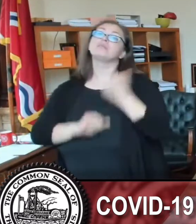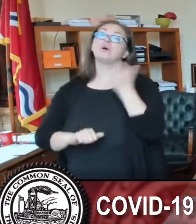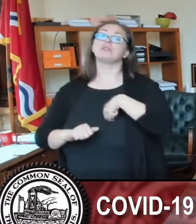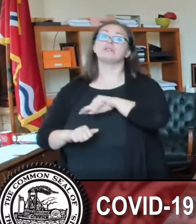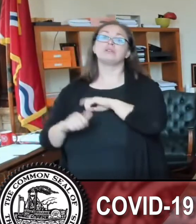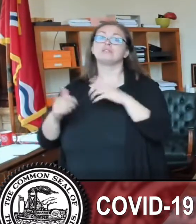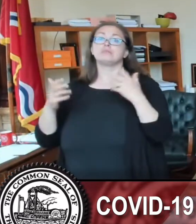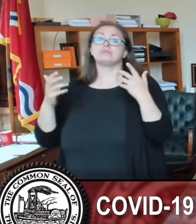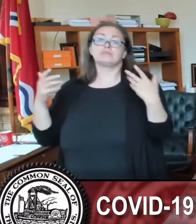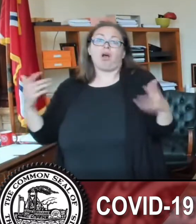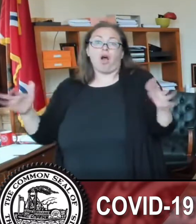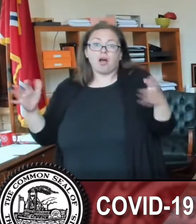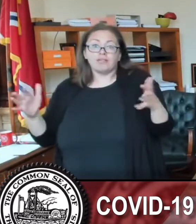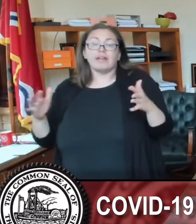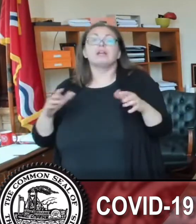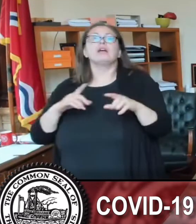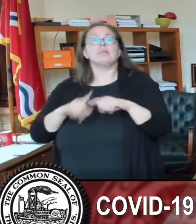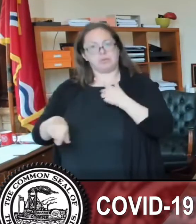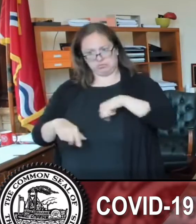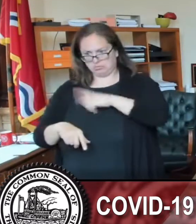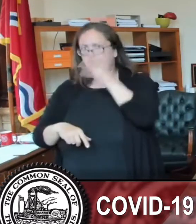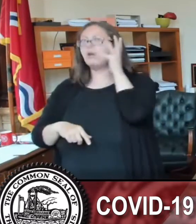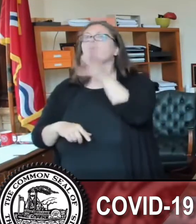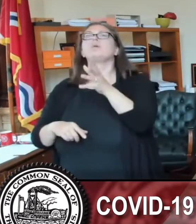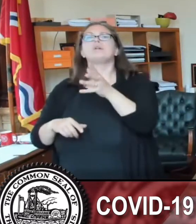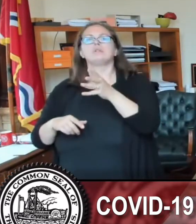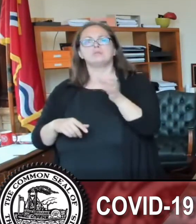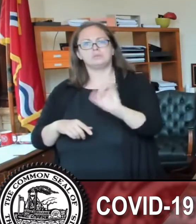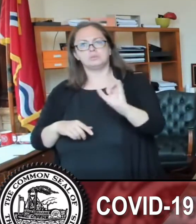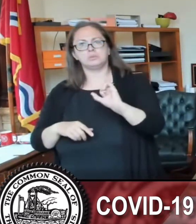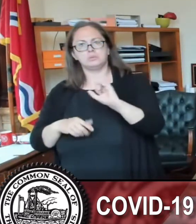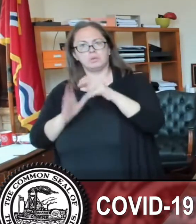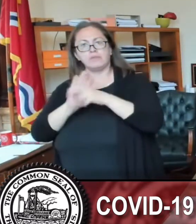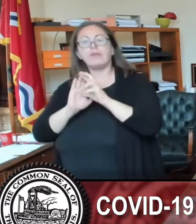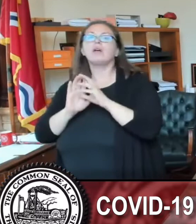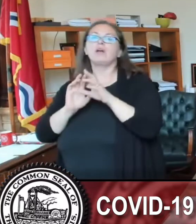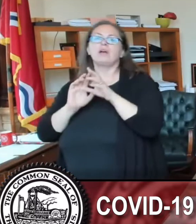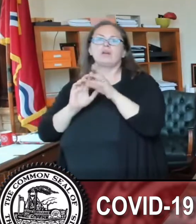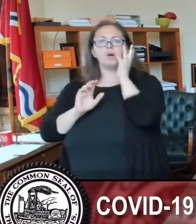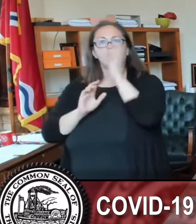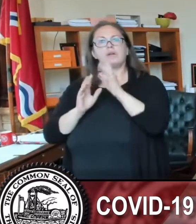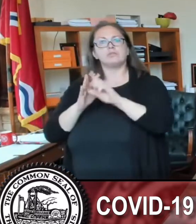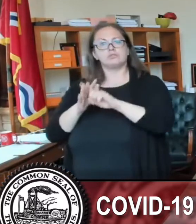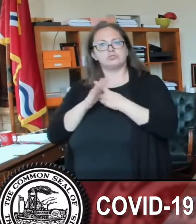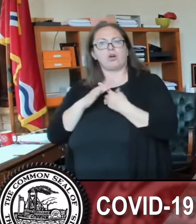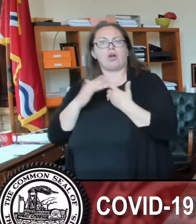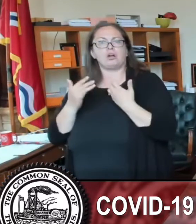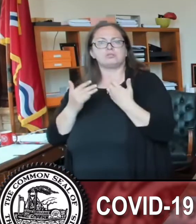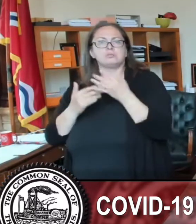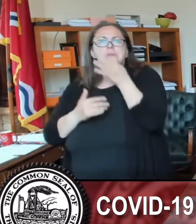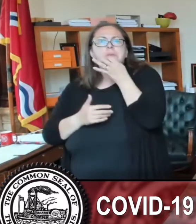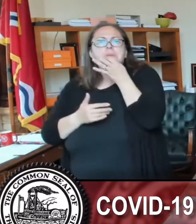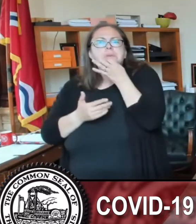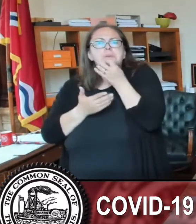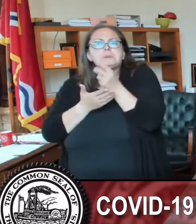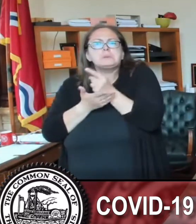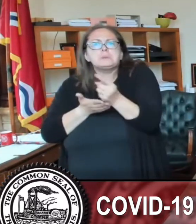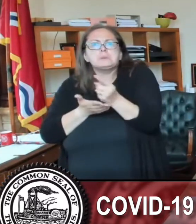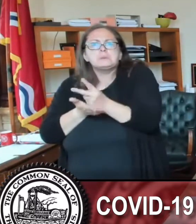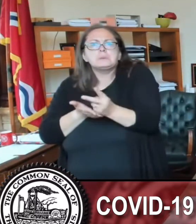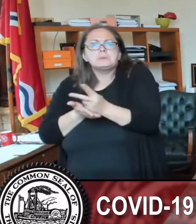are also going to be doing it. The study's going to begin in July. Here we are, we're in July. So in a couple of weeks